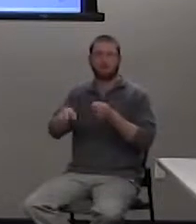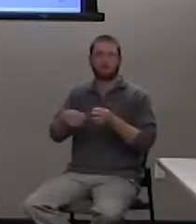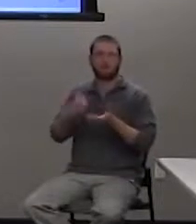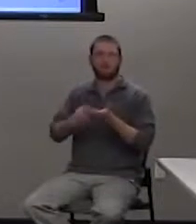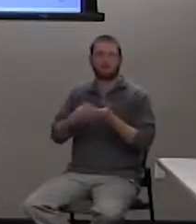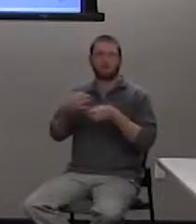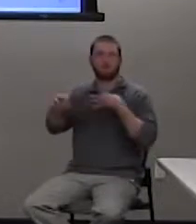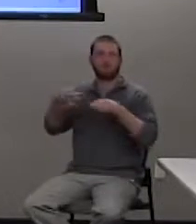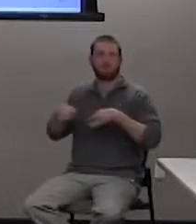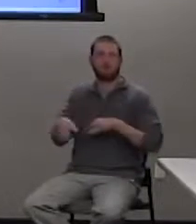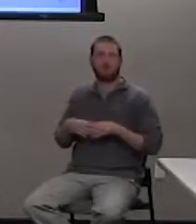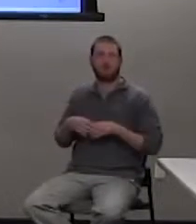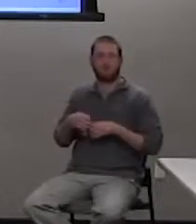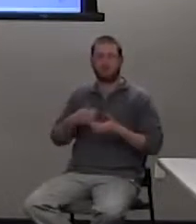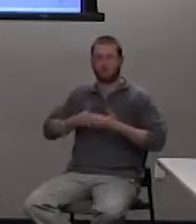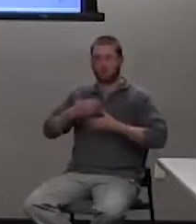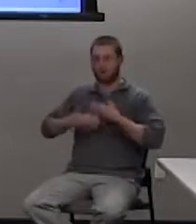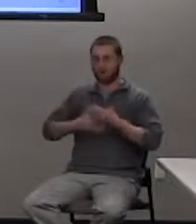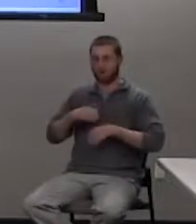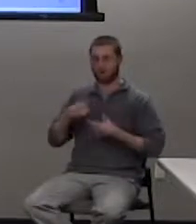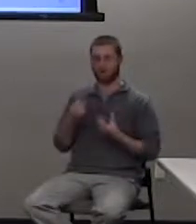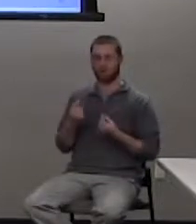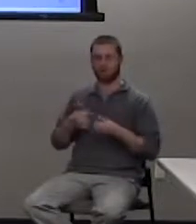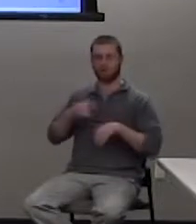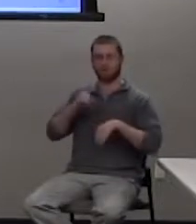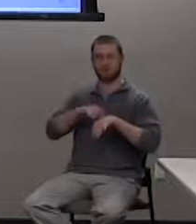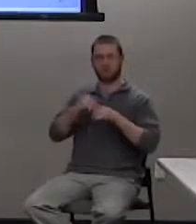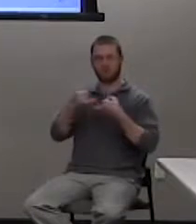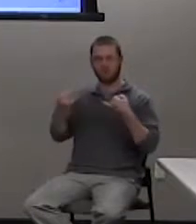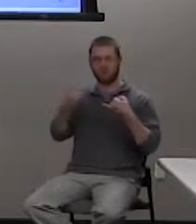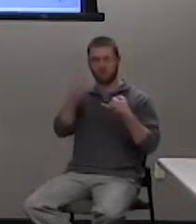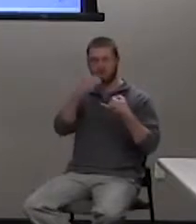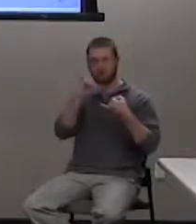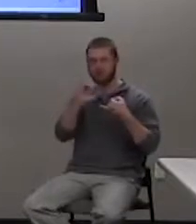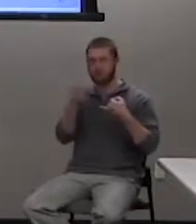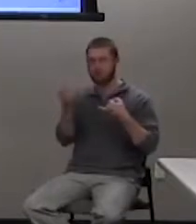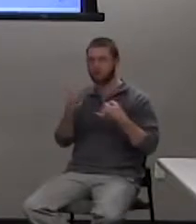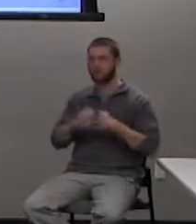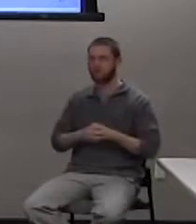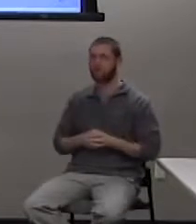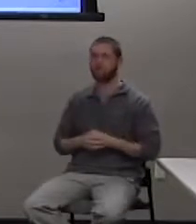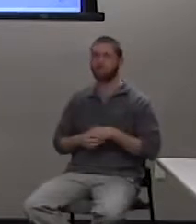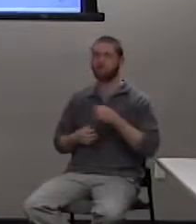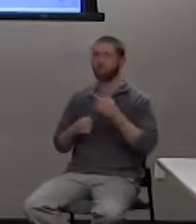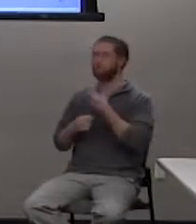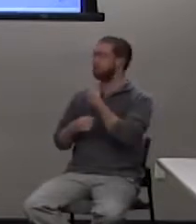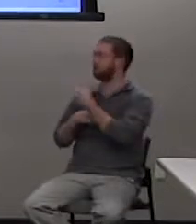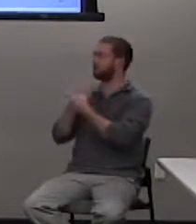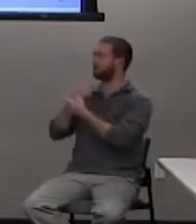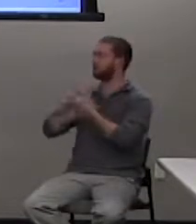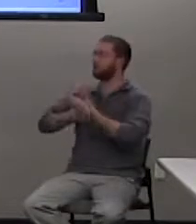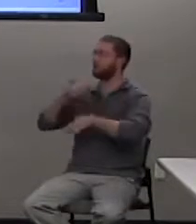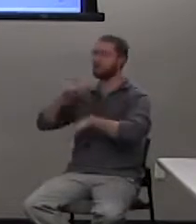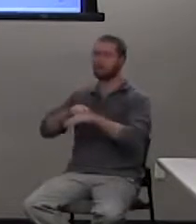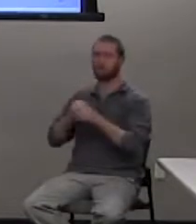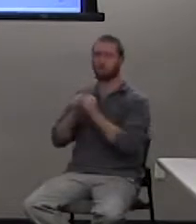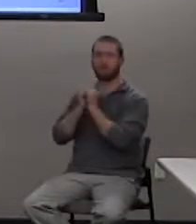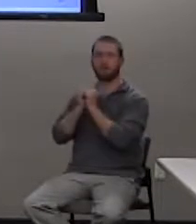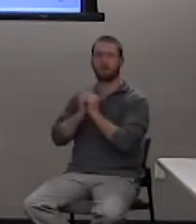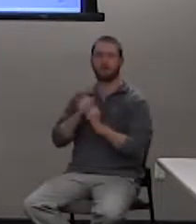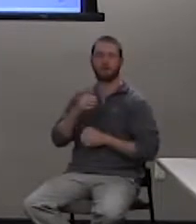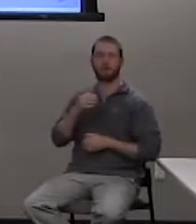remaining processes that we will be going through? The timeline. Absolutely. The remaining processes. The next time we get together is